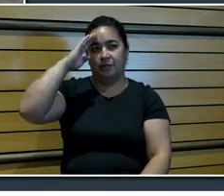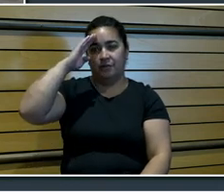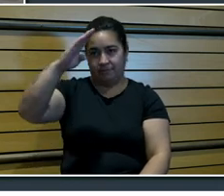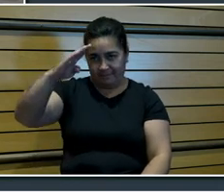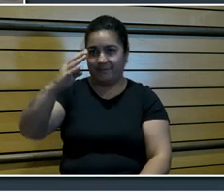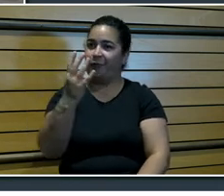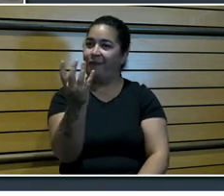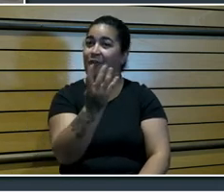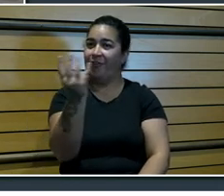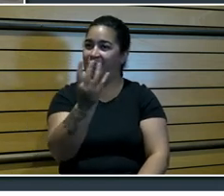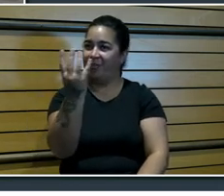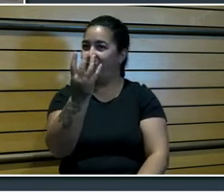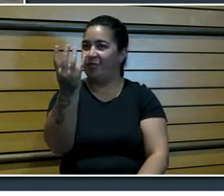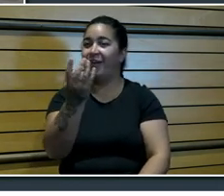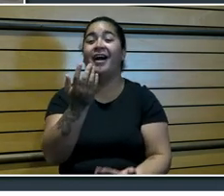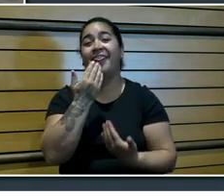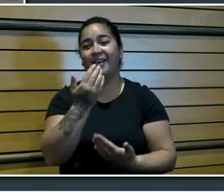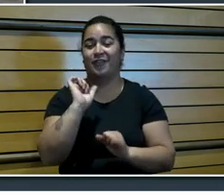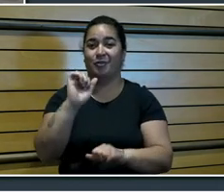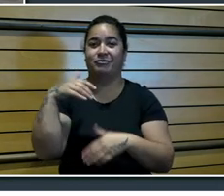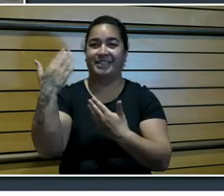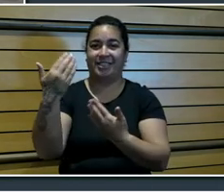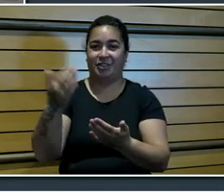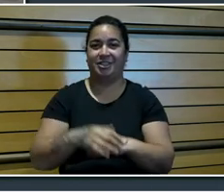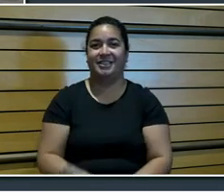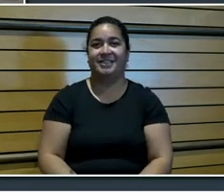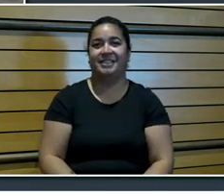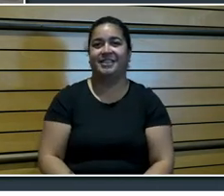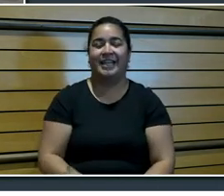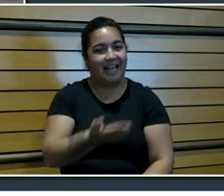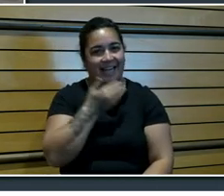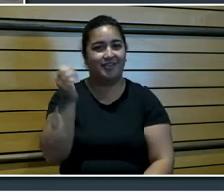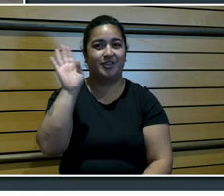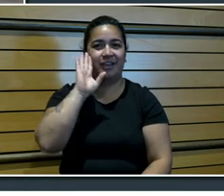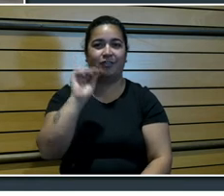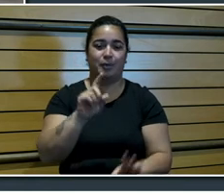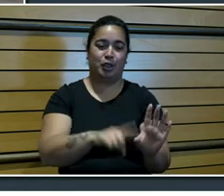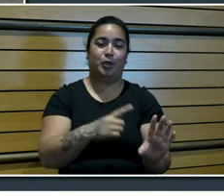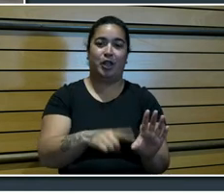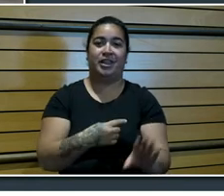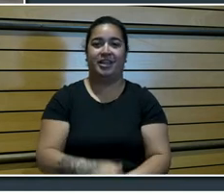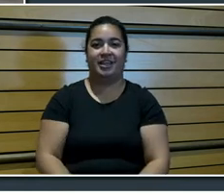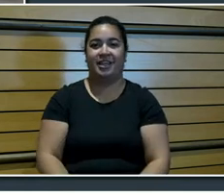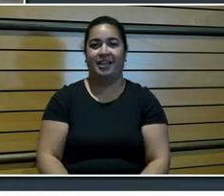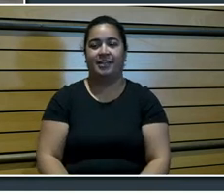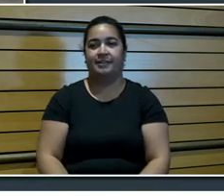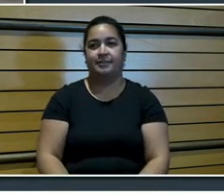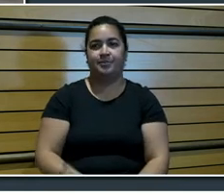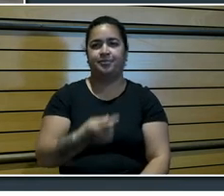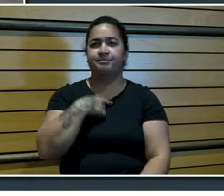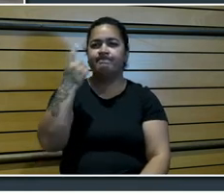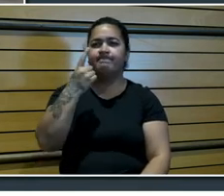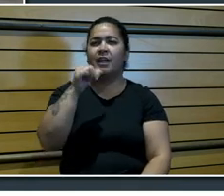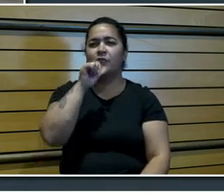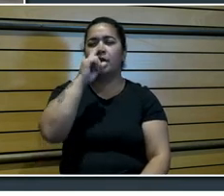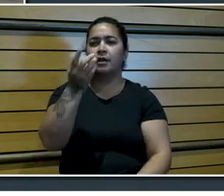all four of you. Thank you very much for that presentation. It's great to hear from young people, rangatahi. I just wondered if you could just give us a